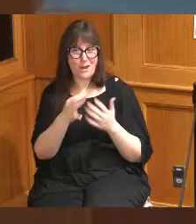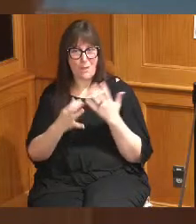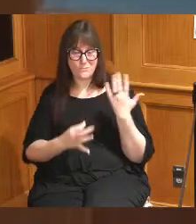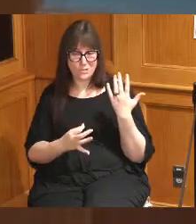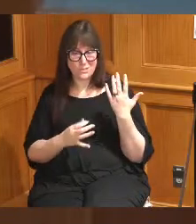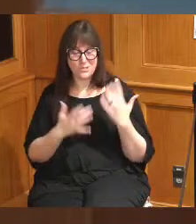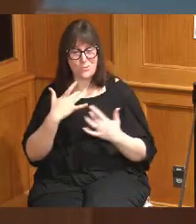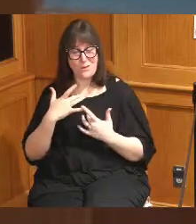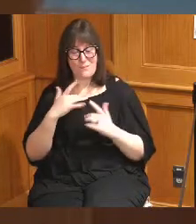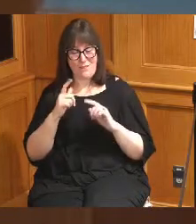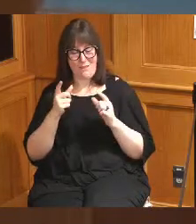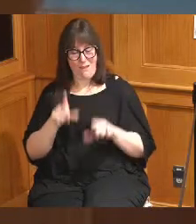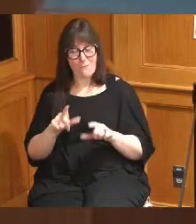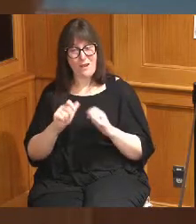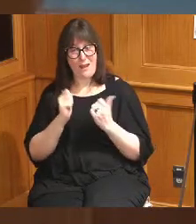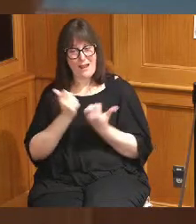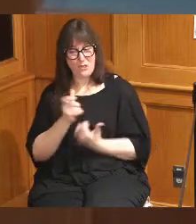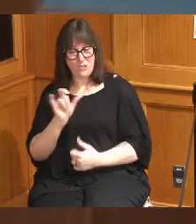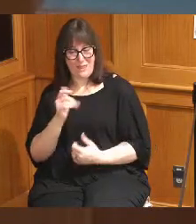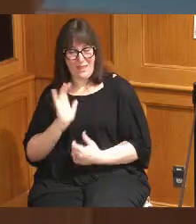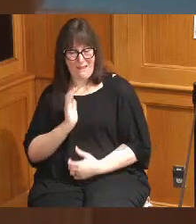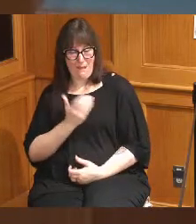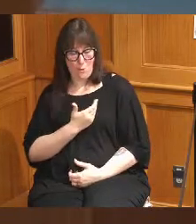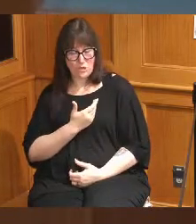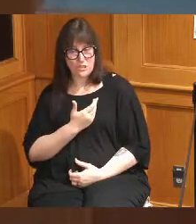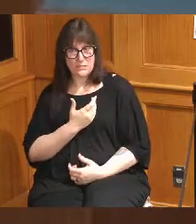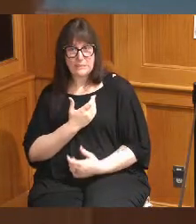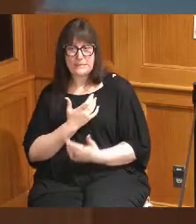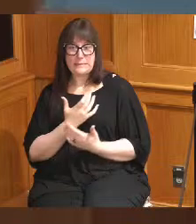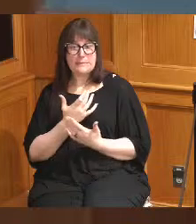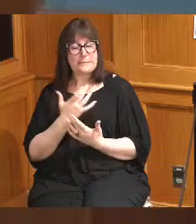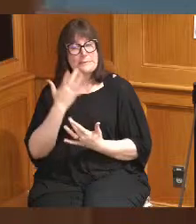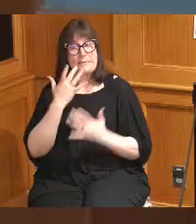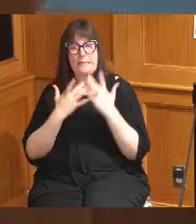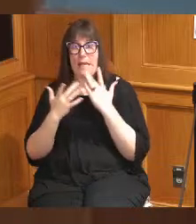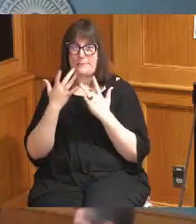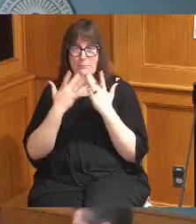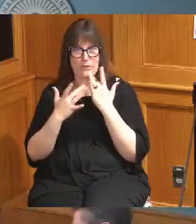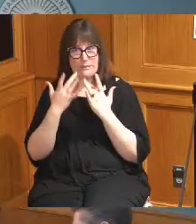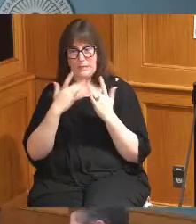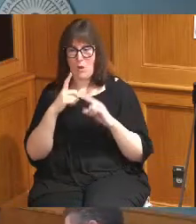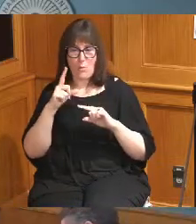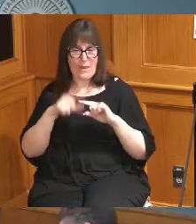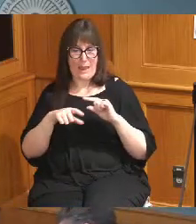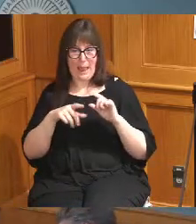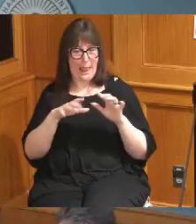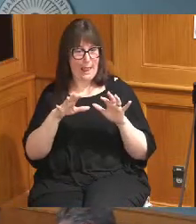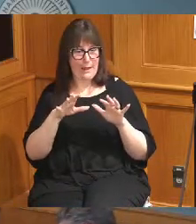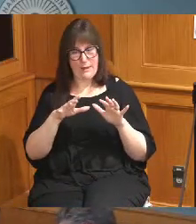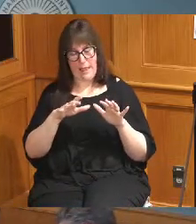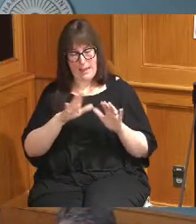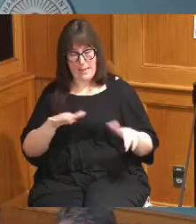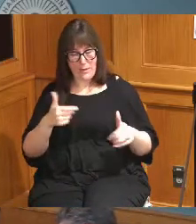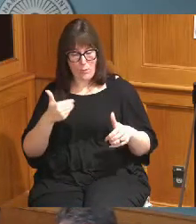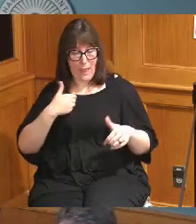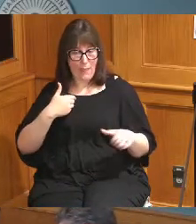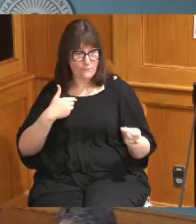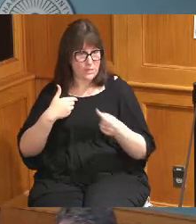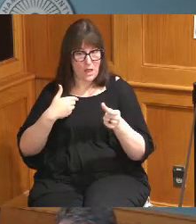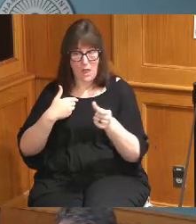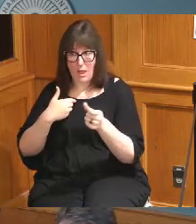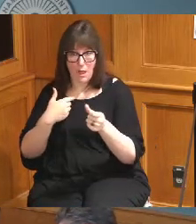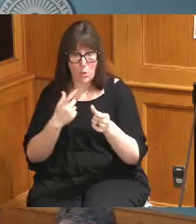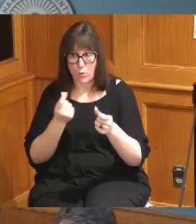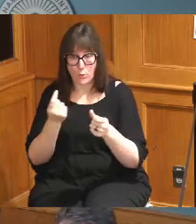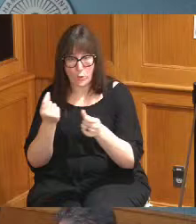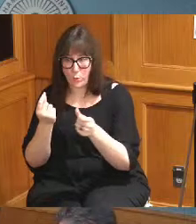a agency like ours is desperate and we can't place a child anywhere, then we resort to a